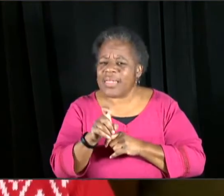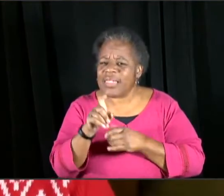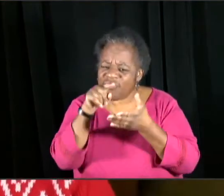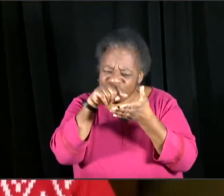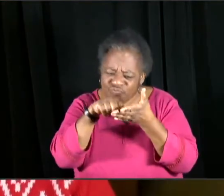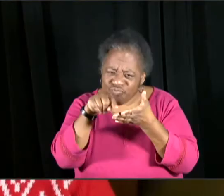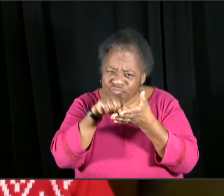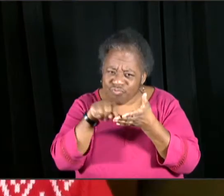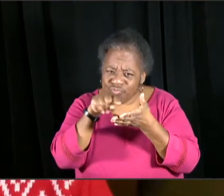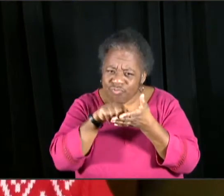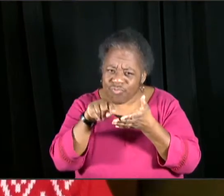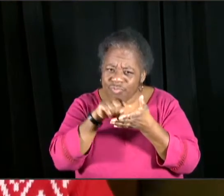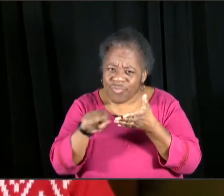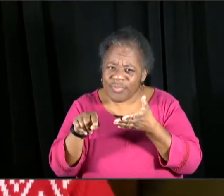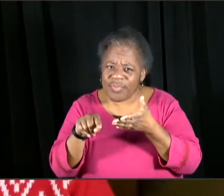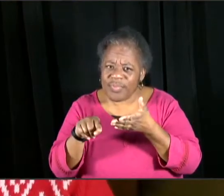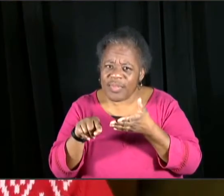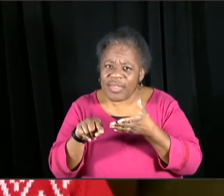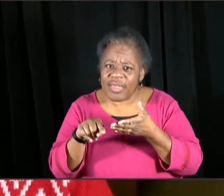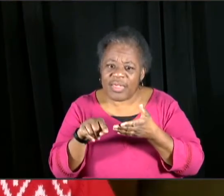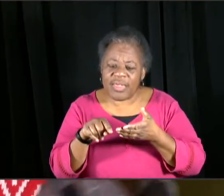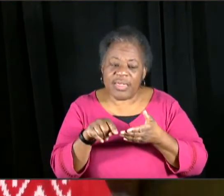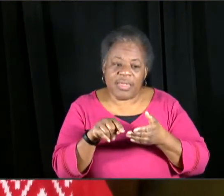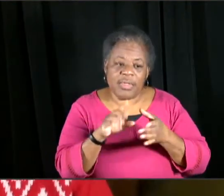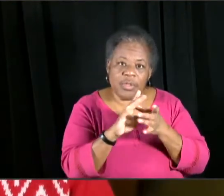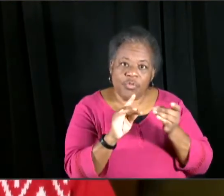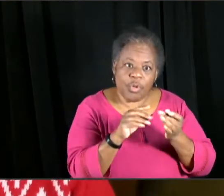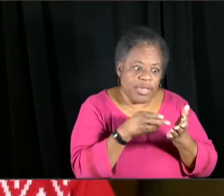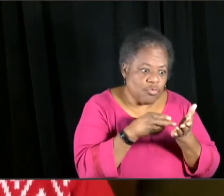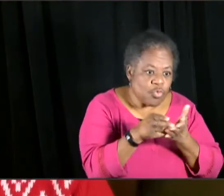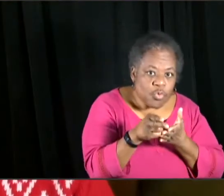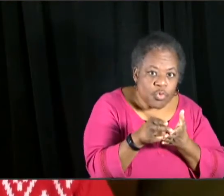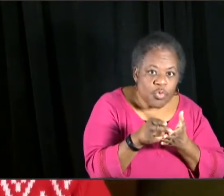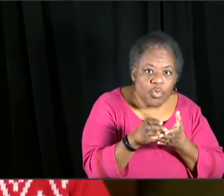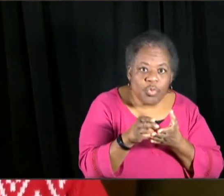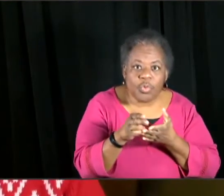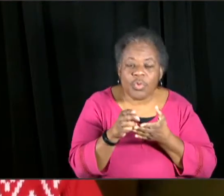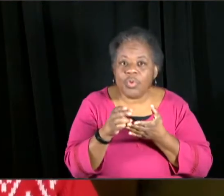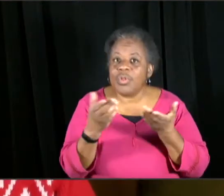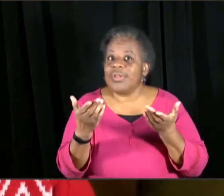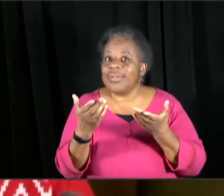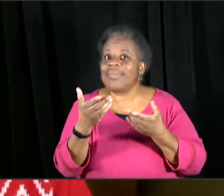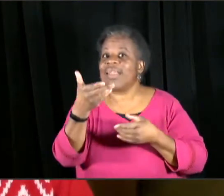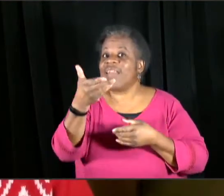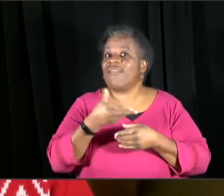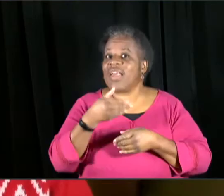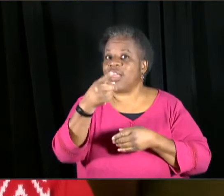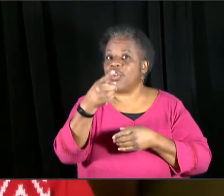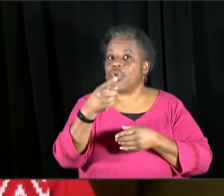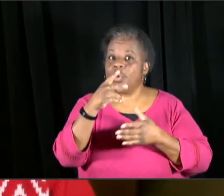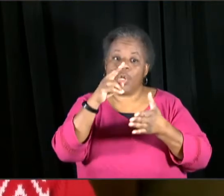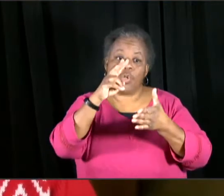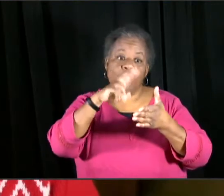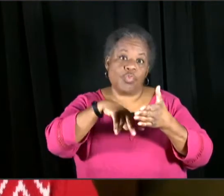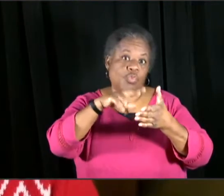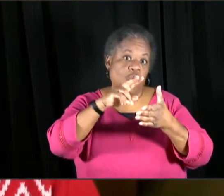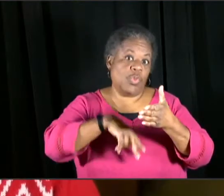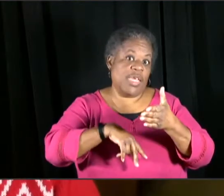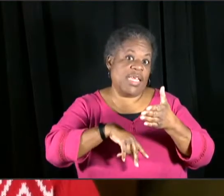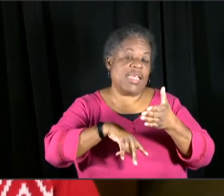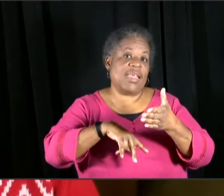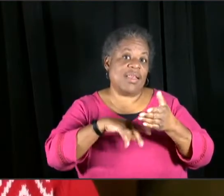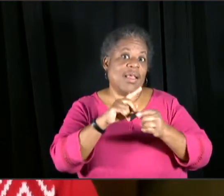Is it credible? Is it compelling? Well, let me invite you to do what Luke did. Read a first-hand account